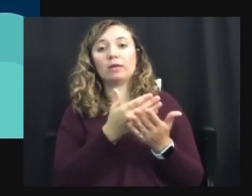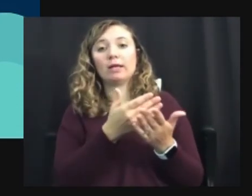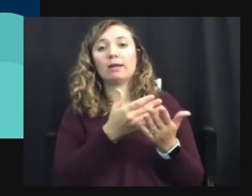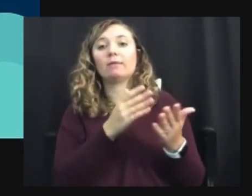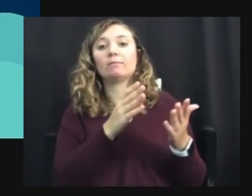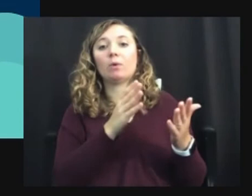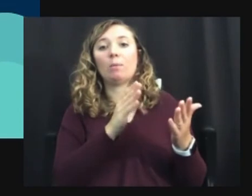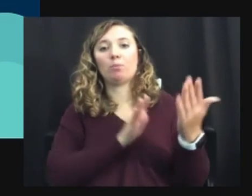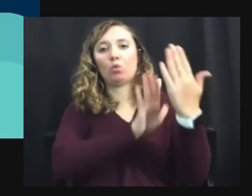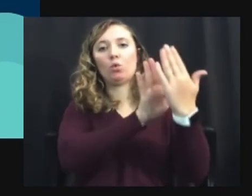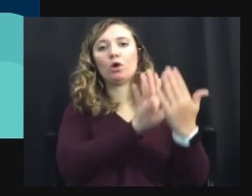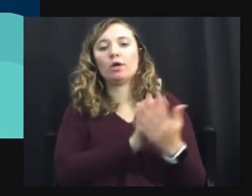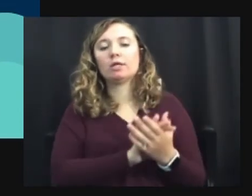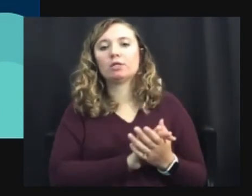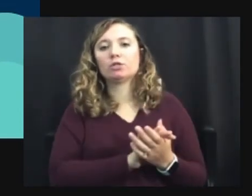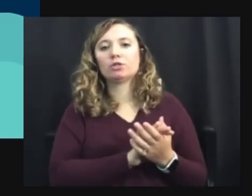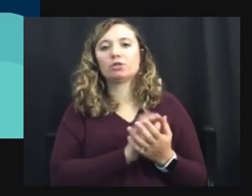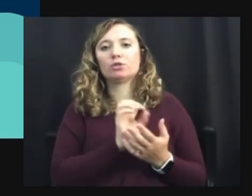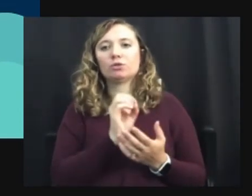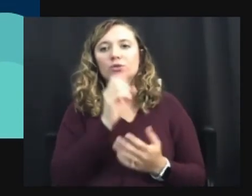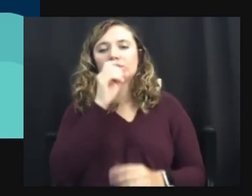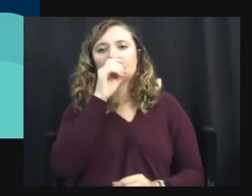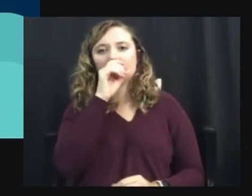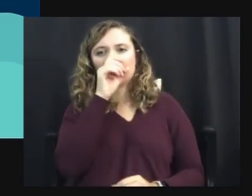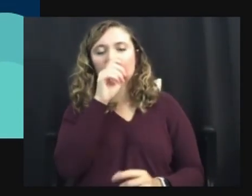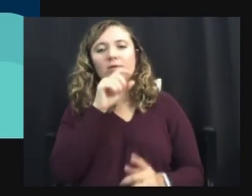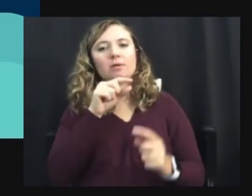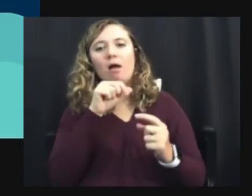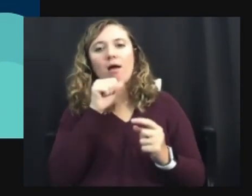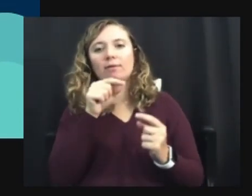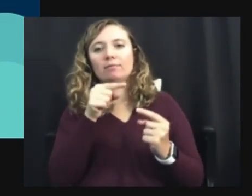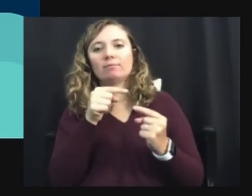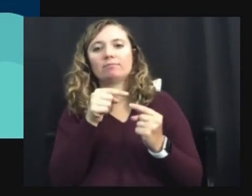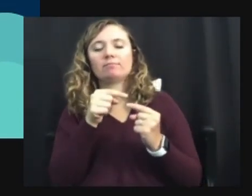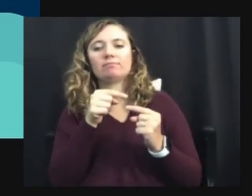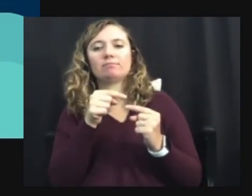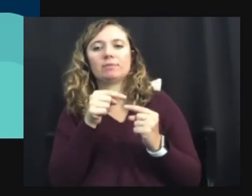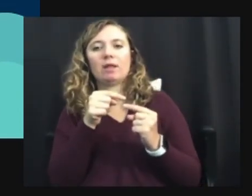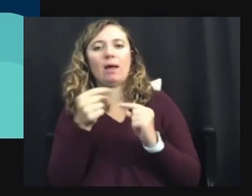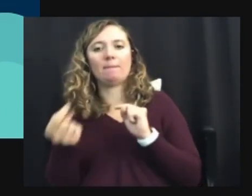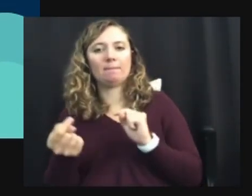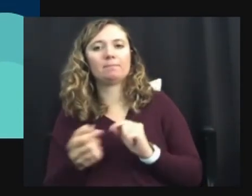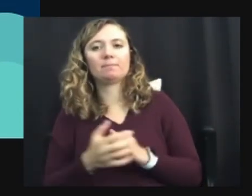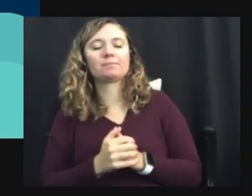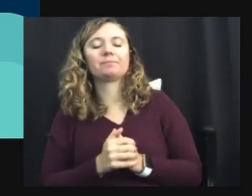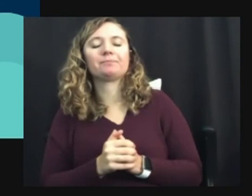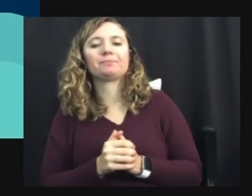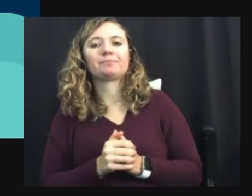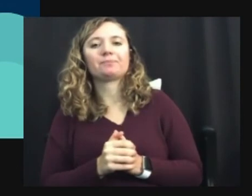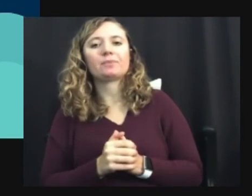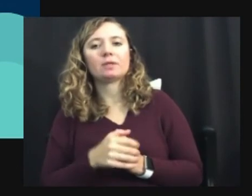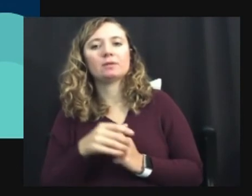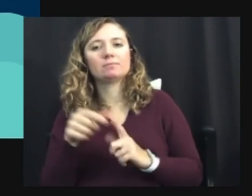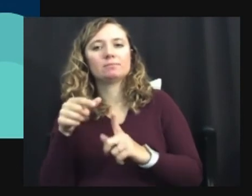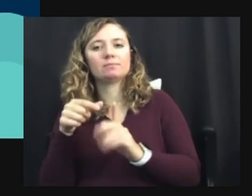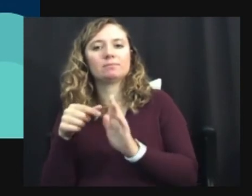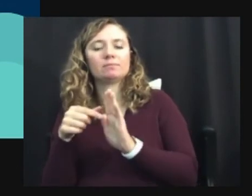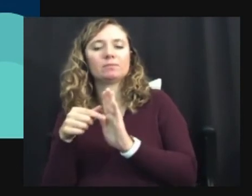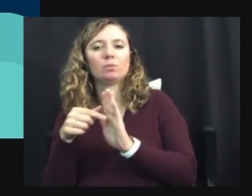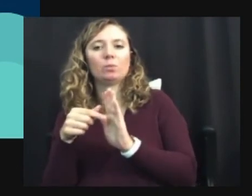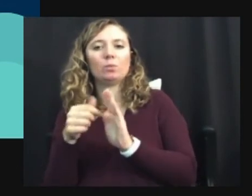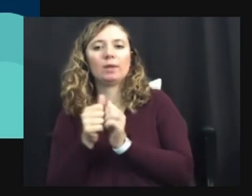just accept it more. A lot of times, especially for children who are non-speaking, before